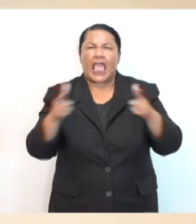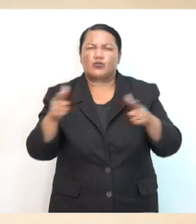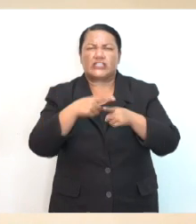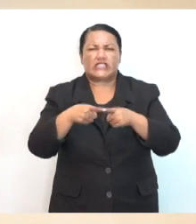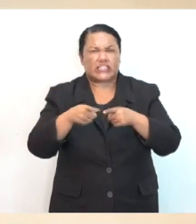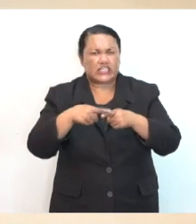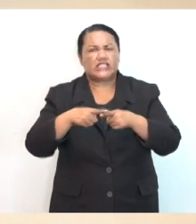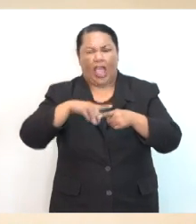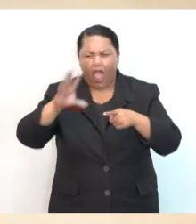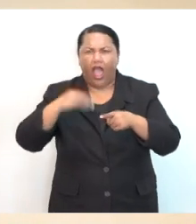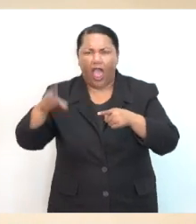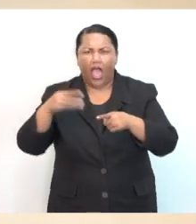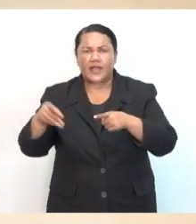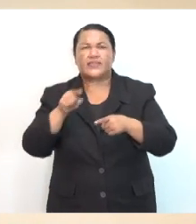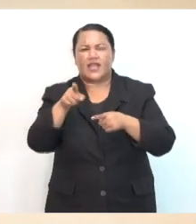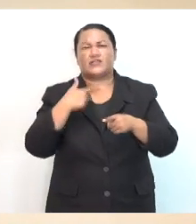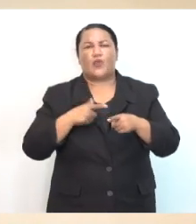is being said in Parliament.